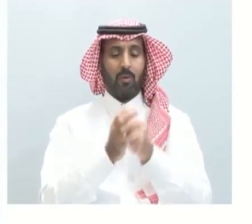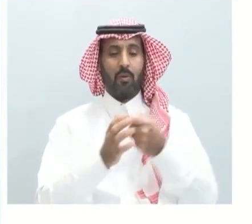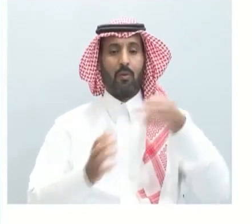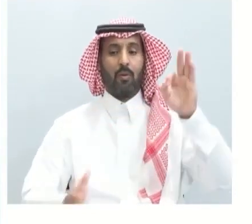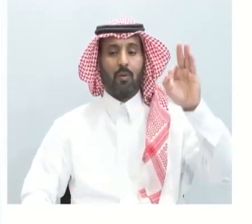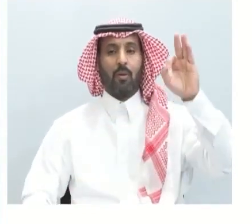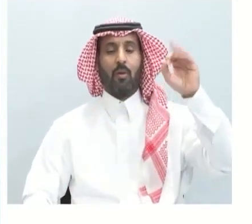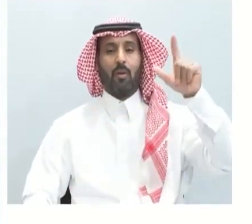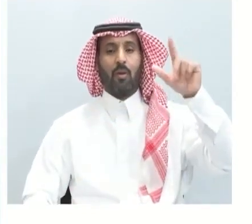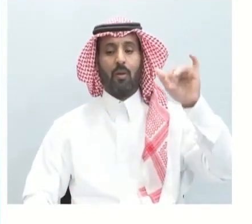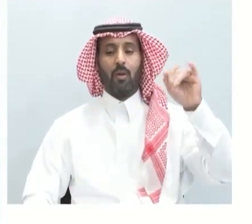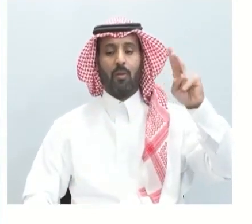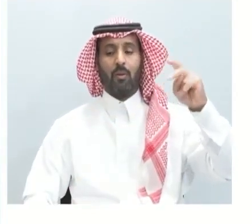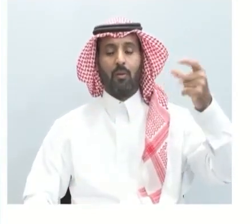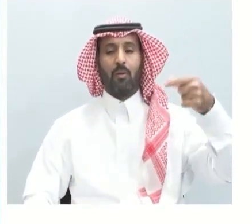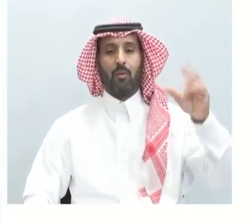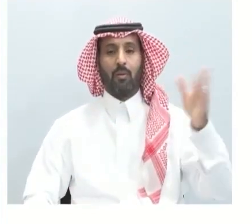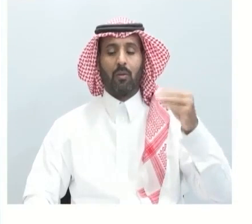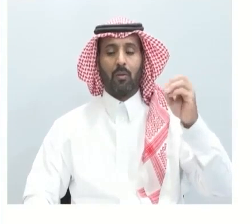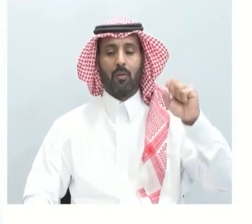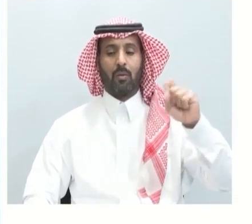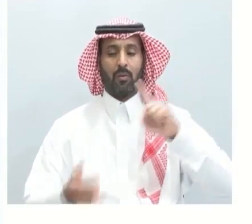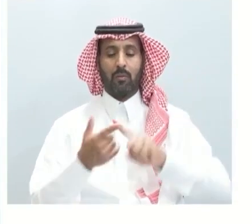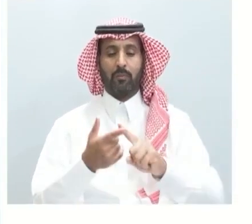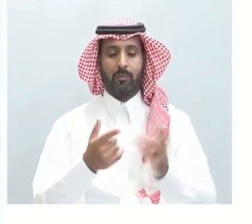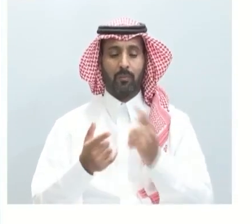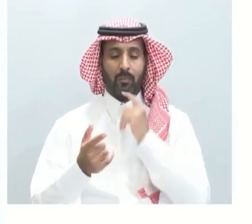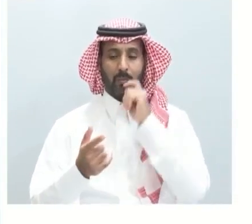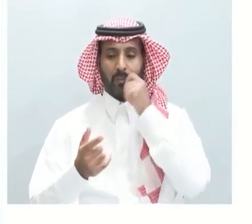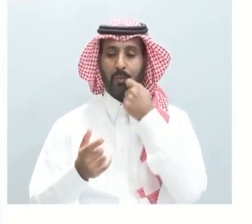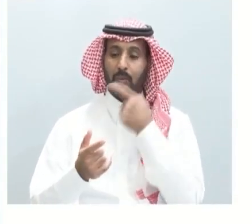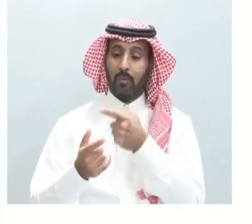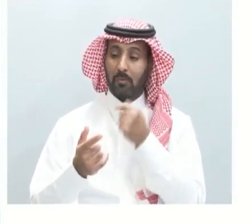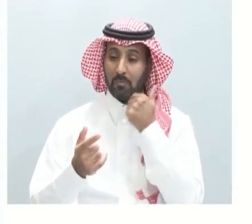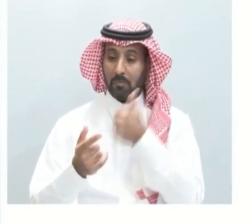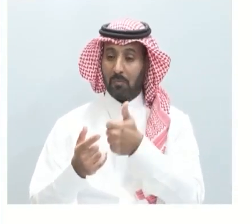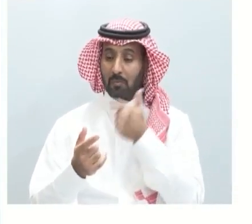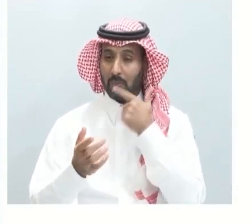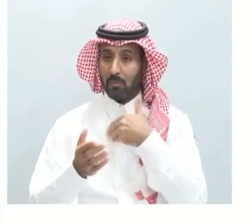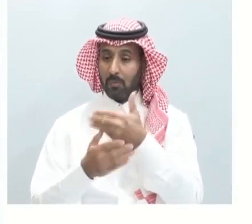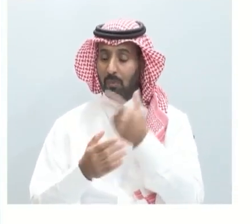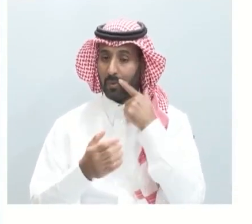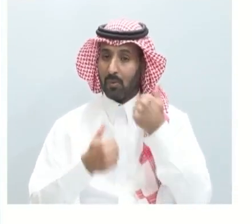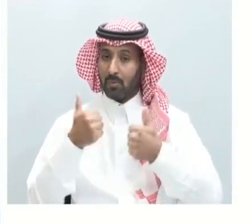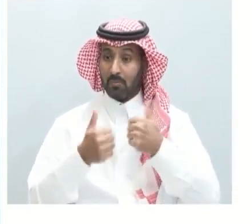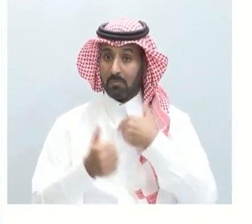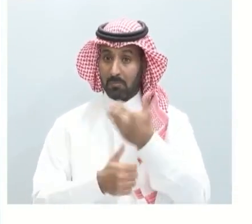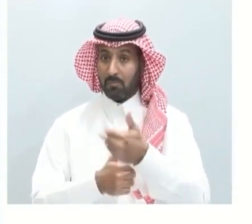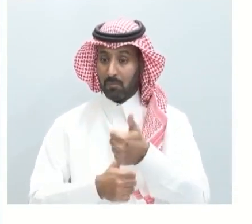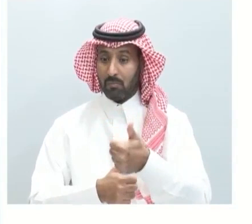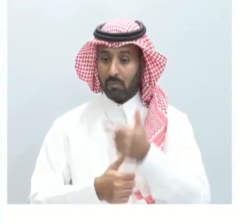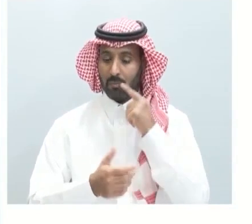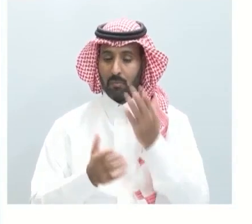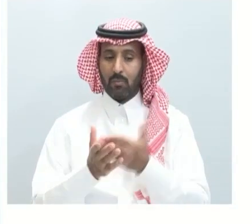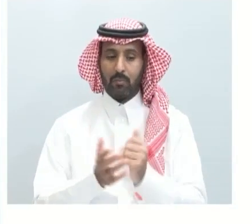man might be saying what do you think the man might be saying did he get good grades at the exam Green